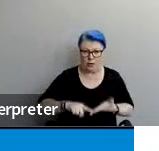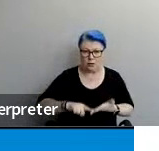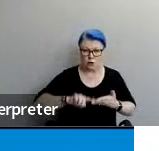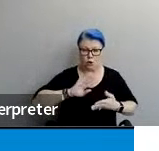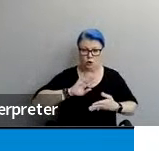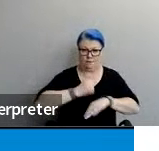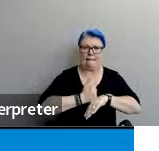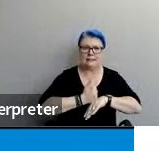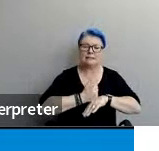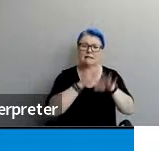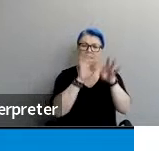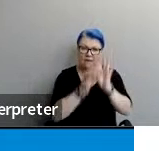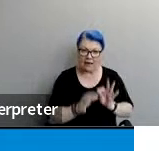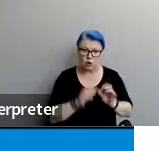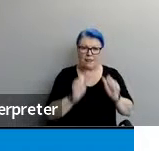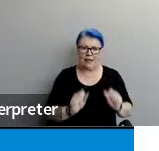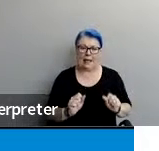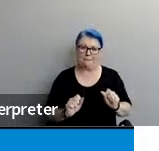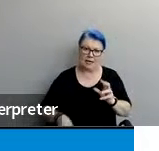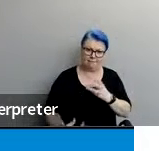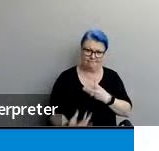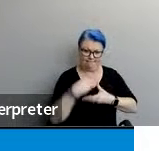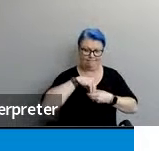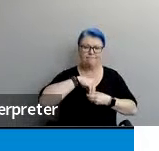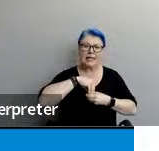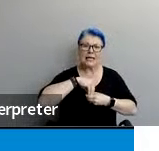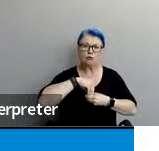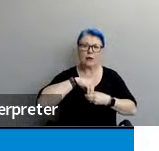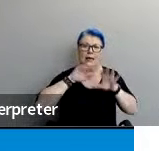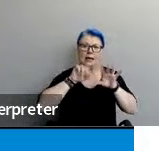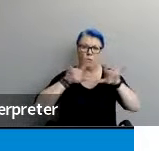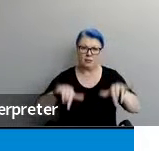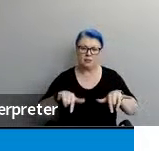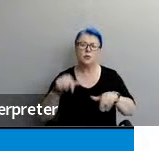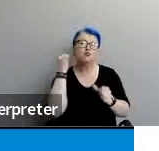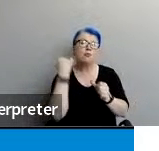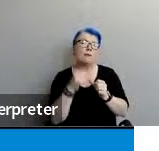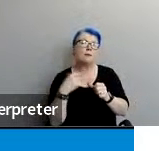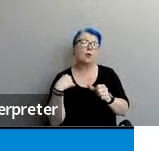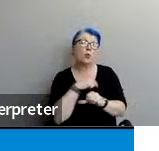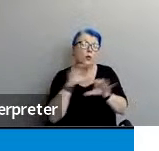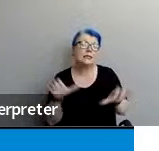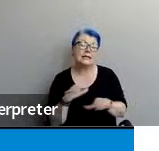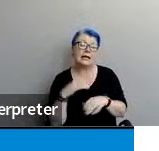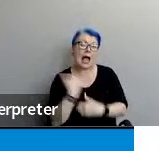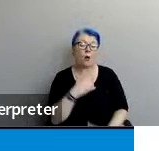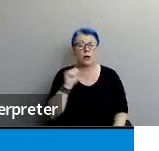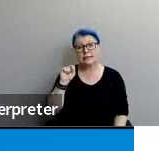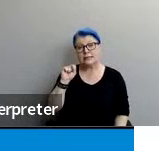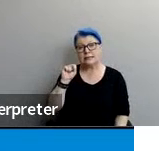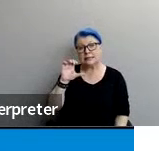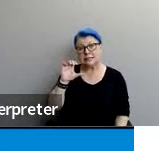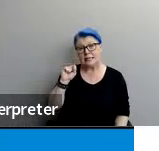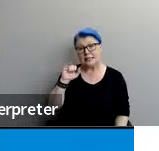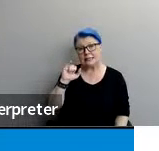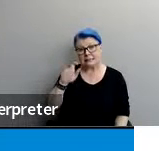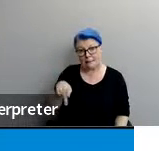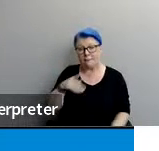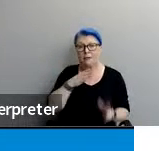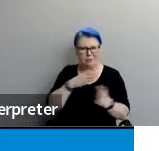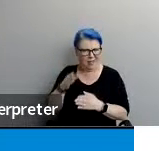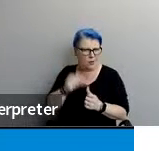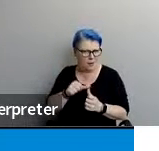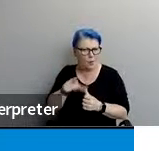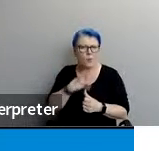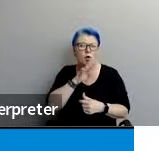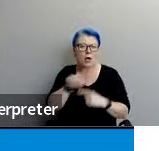that then they can integrate into the system. If you remember when we did our CSIP plan, we talked about some of